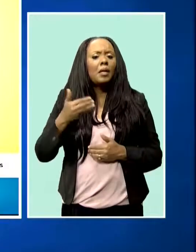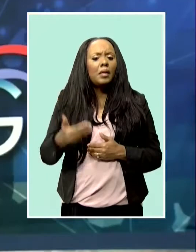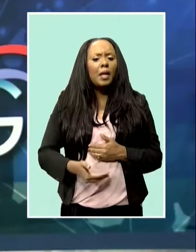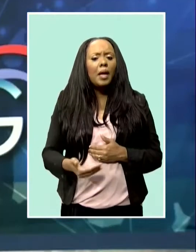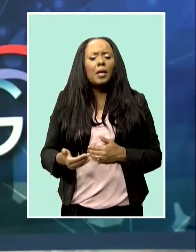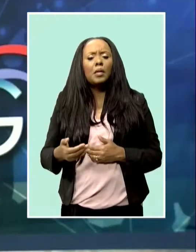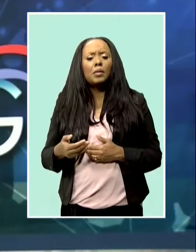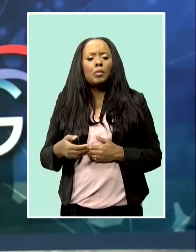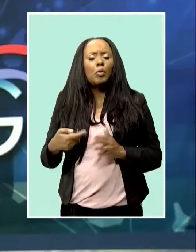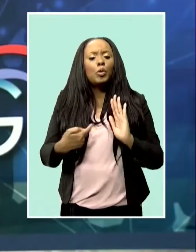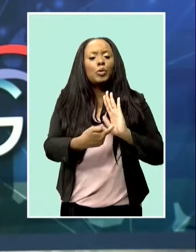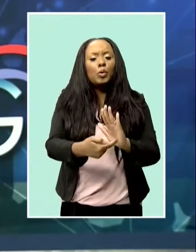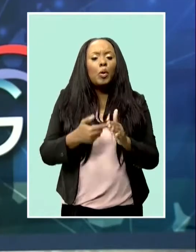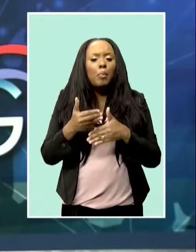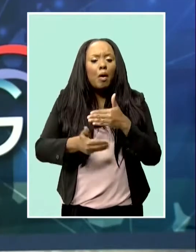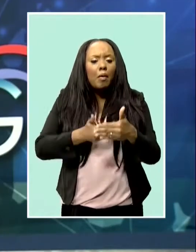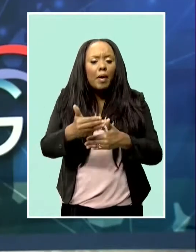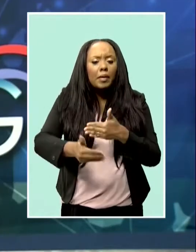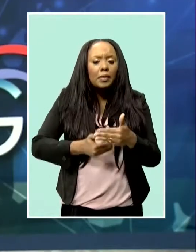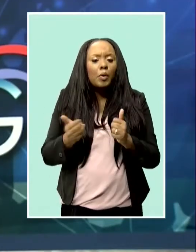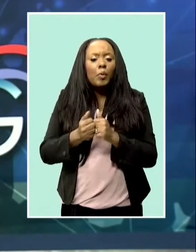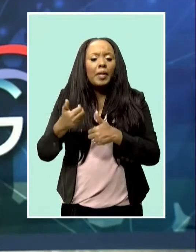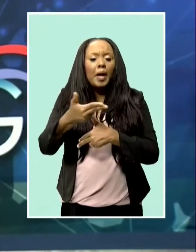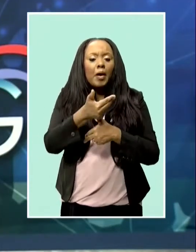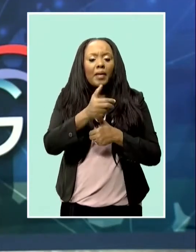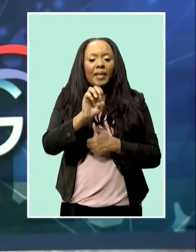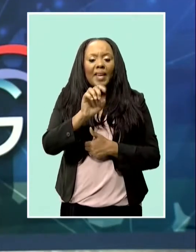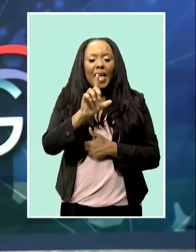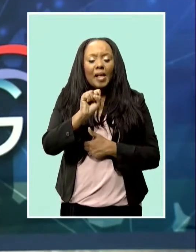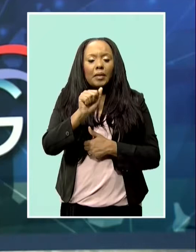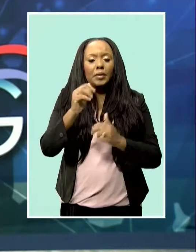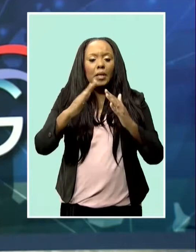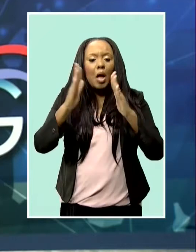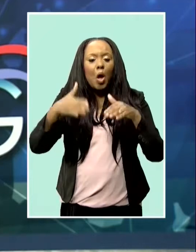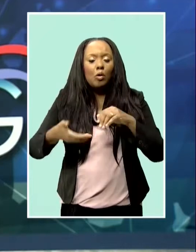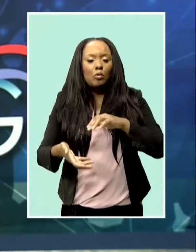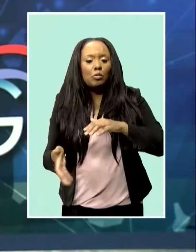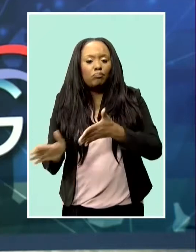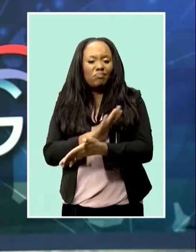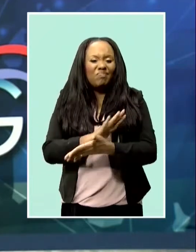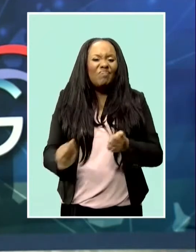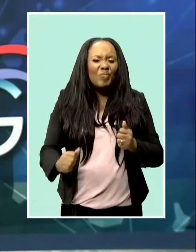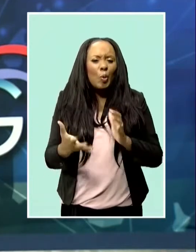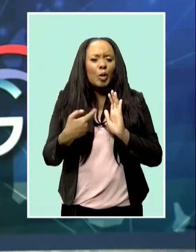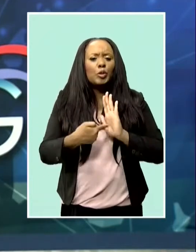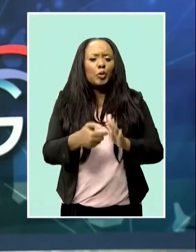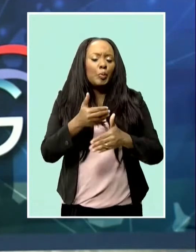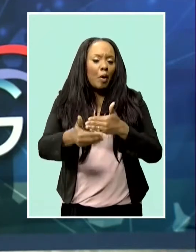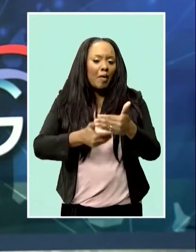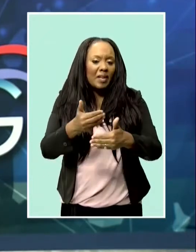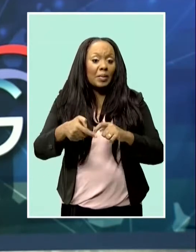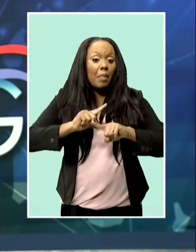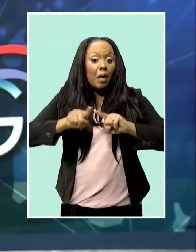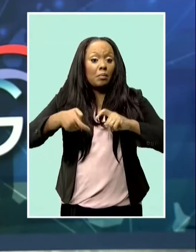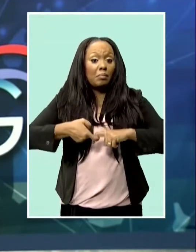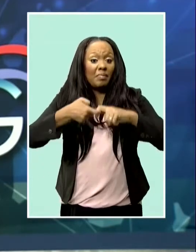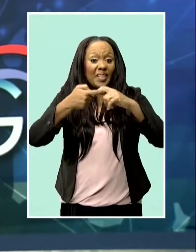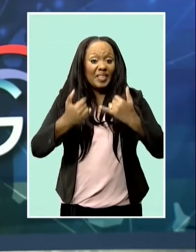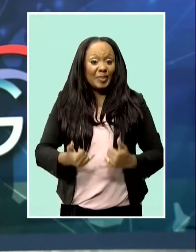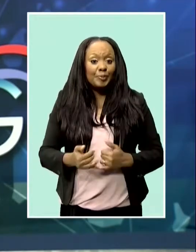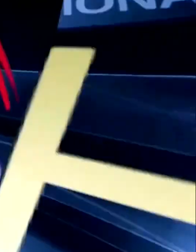deaths. Coming up on Newsnight, progress reported in relation to repairing homes damaged by Hurricane Elsa. Stay with